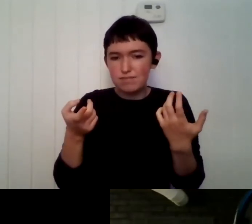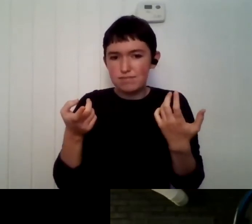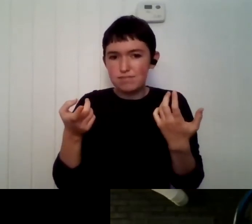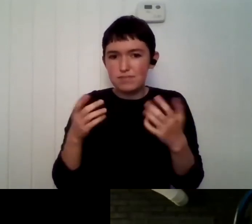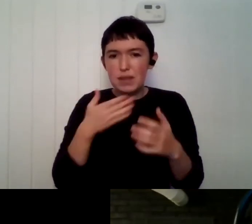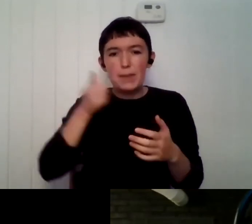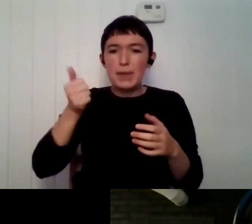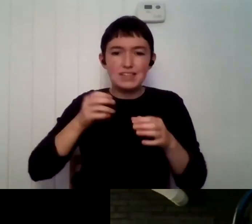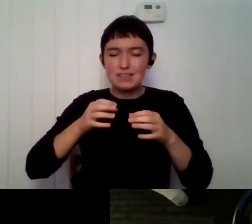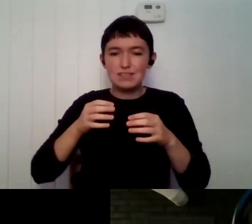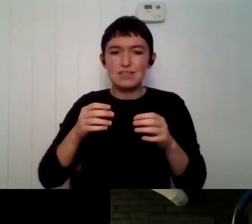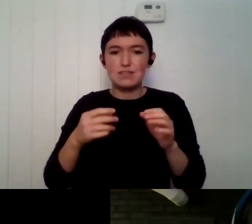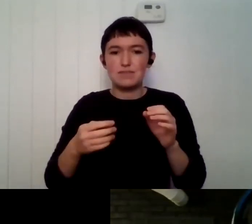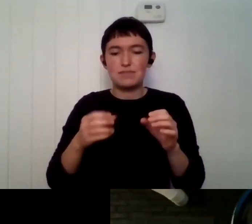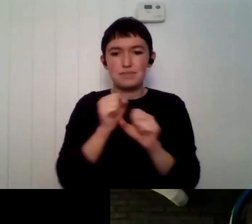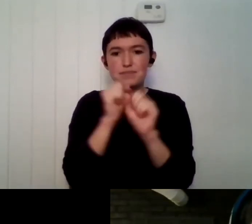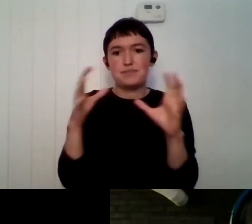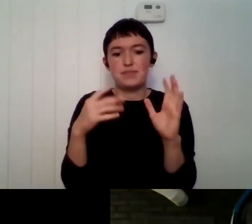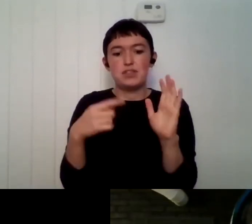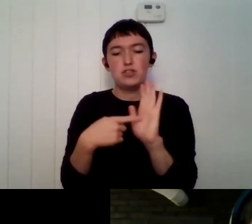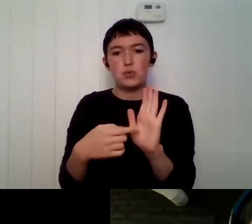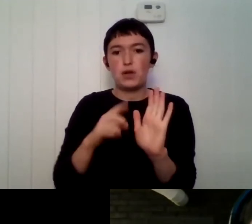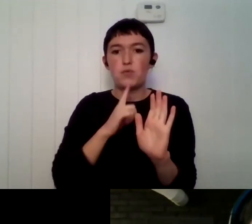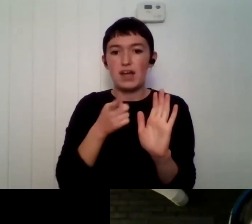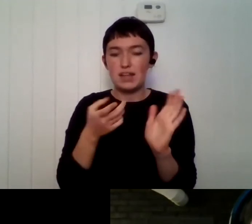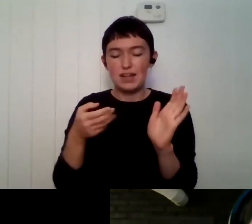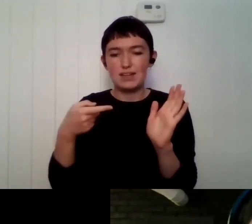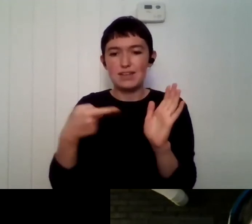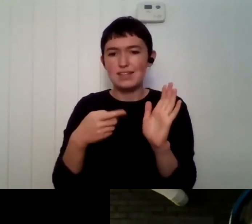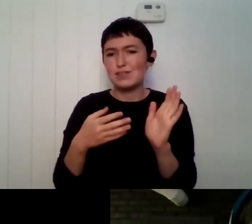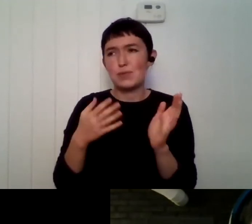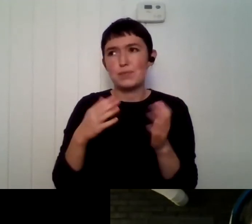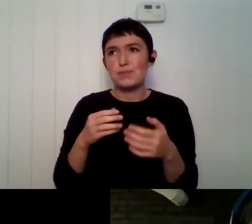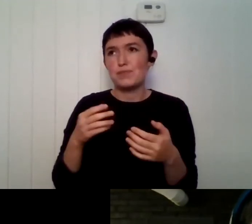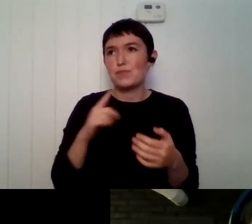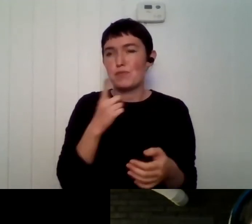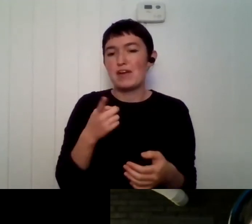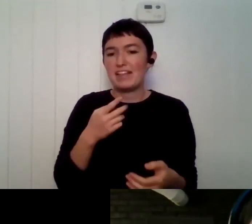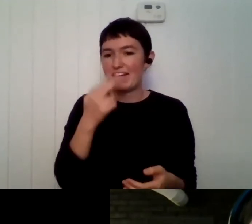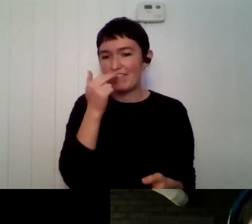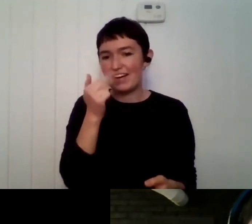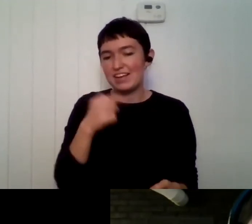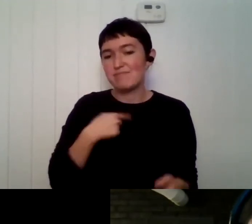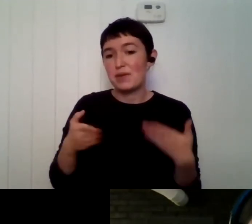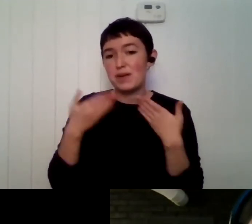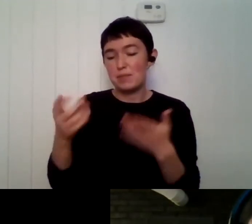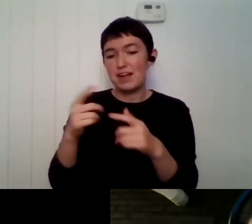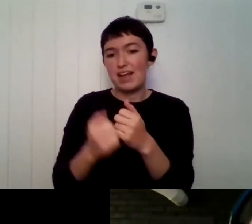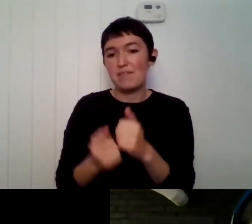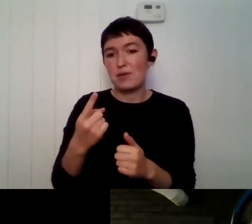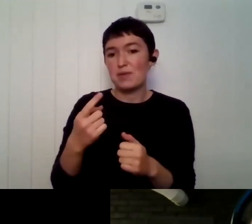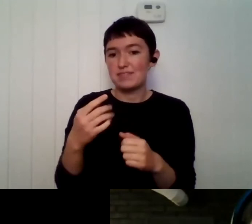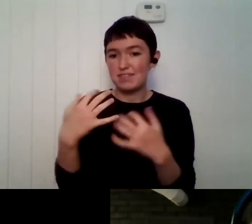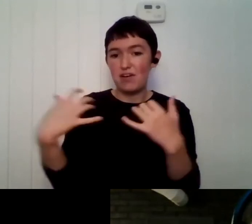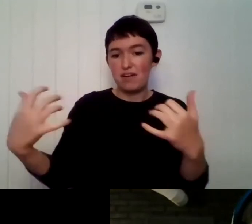best description of reality, and it's much more bumbling. It's very funny. Highly recommend everybody just like take a look at a molecular dynamic video after this